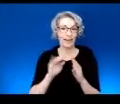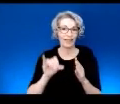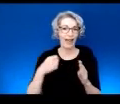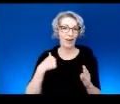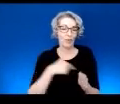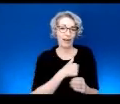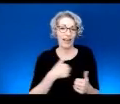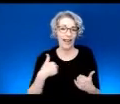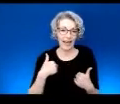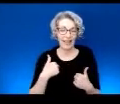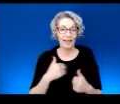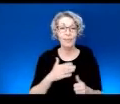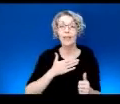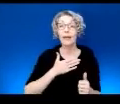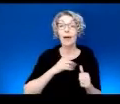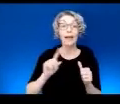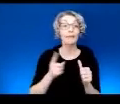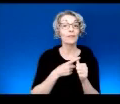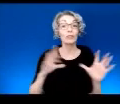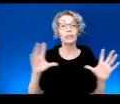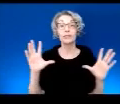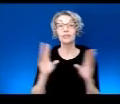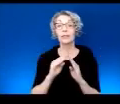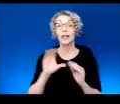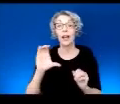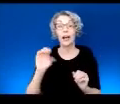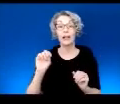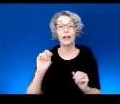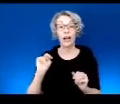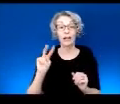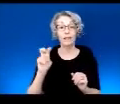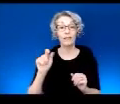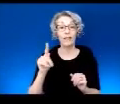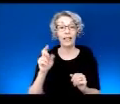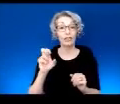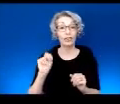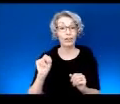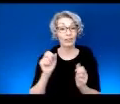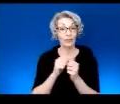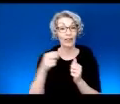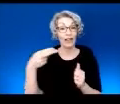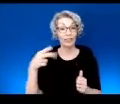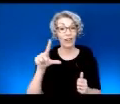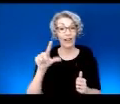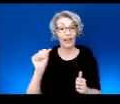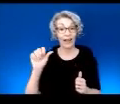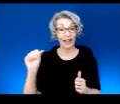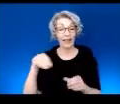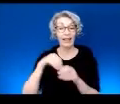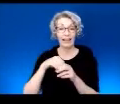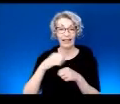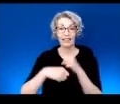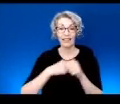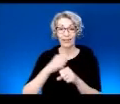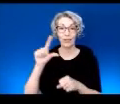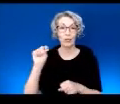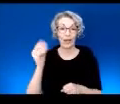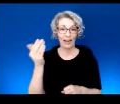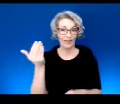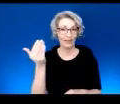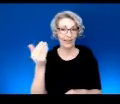My first convention with HLAA was in 2015 out in Salt Lake City.